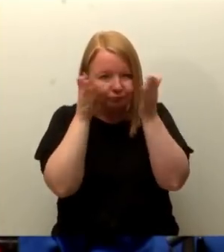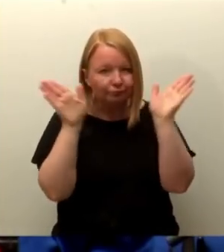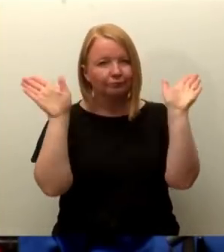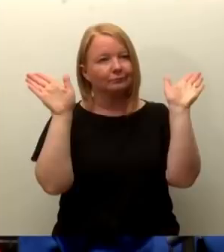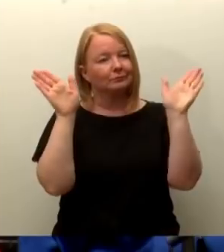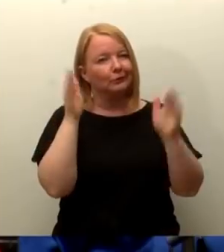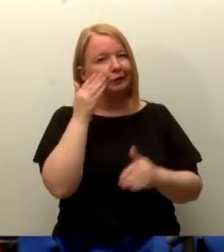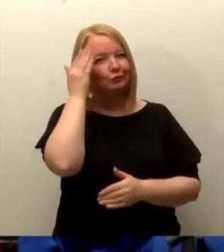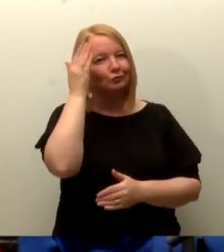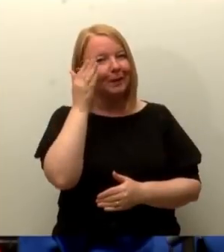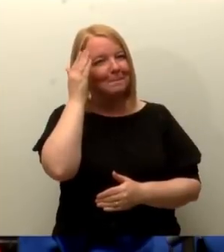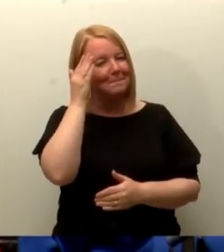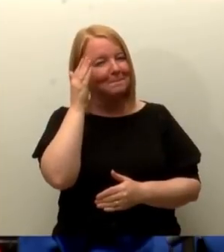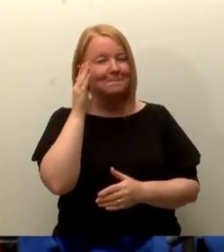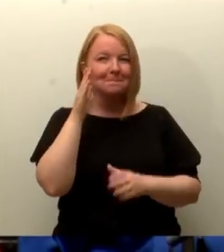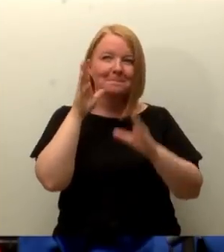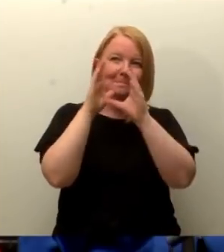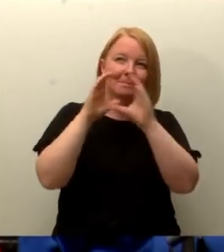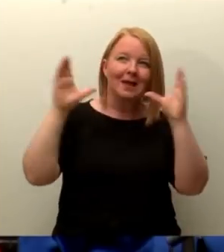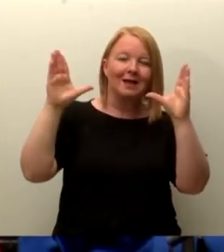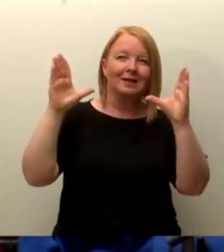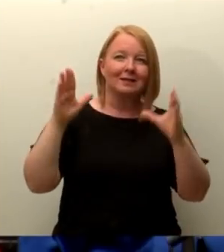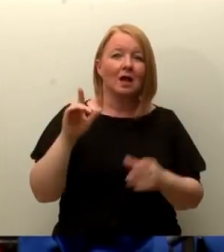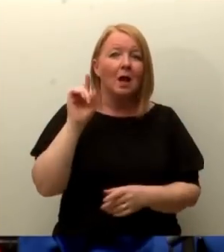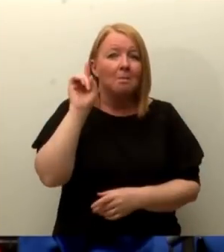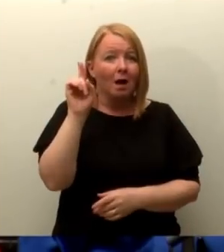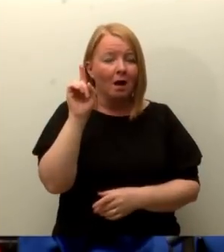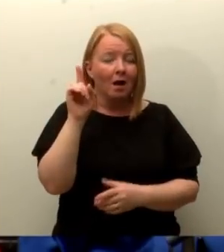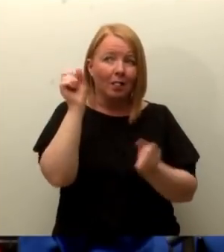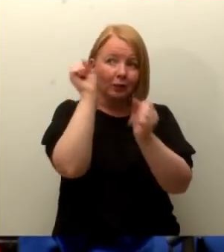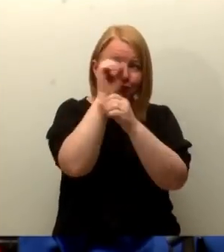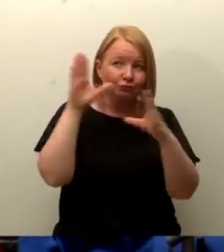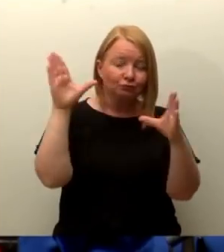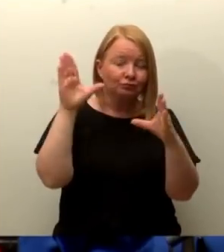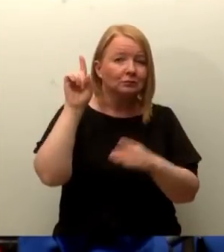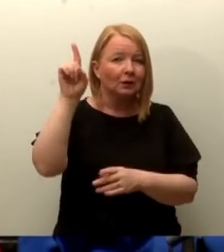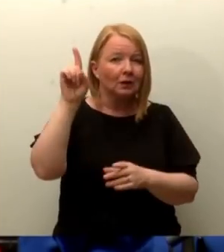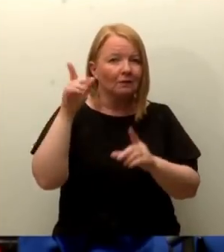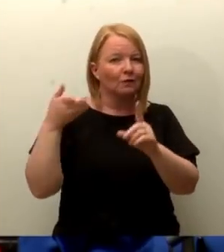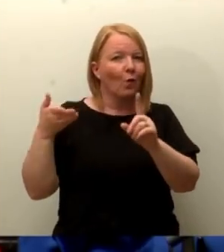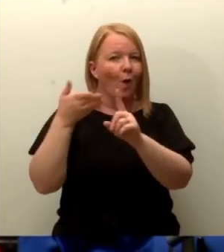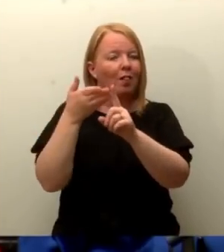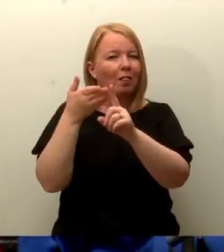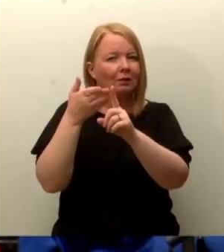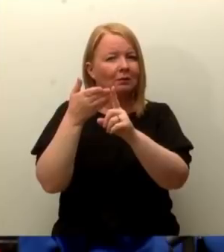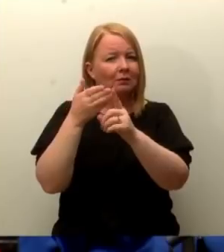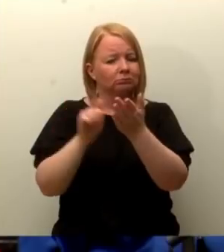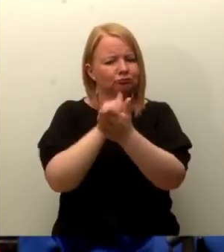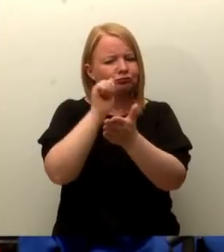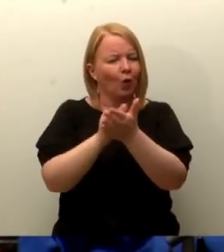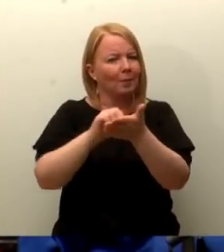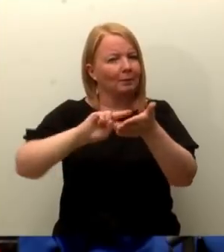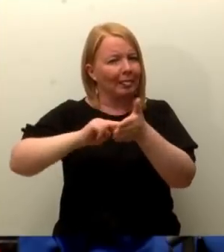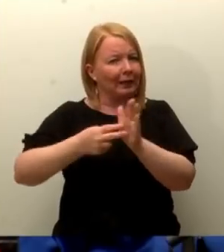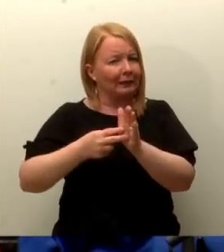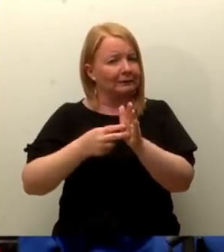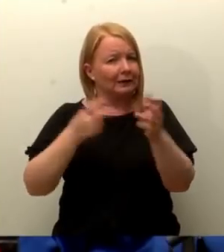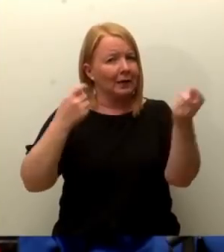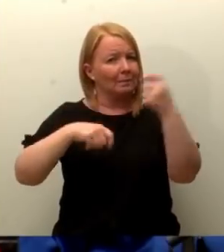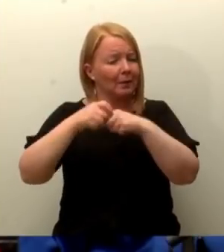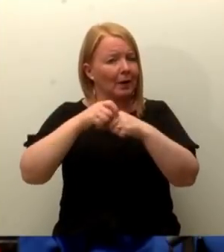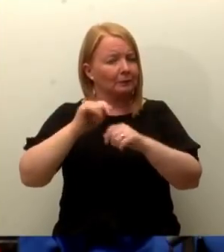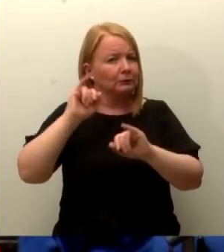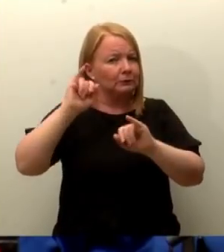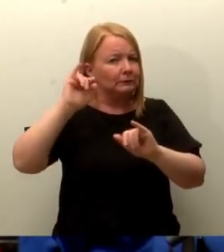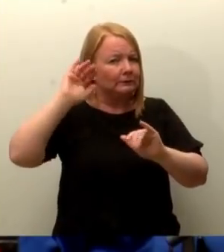big, but be warned that dreams without goals and proper planning can turn into